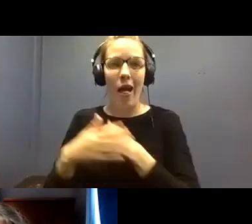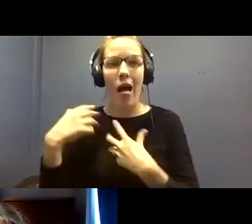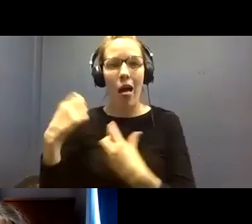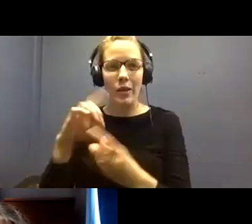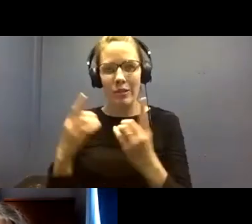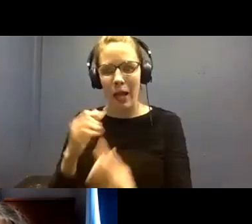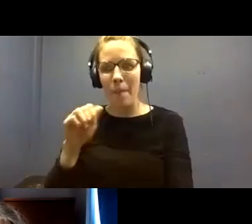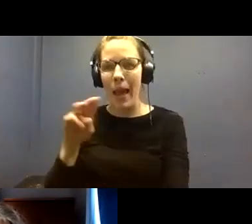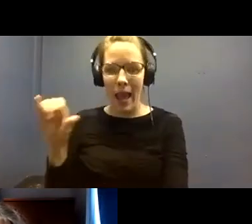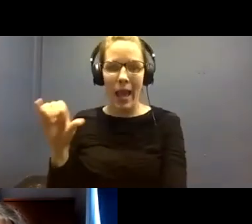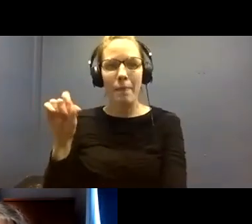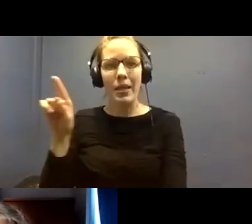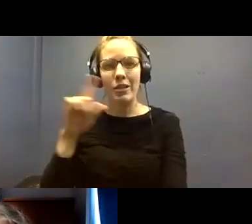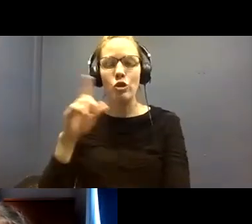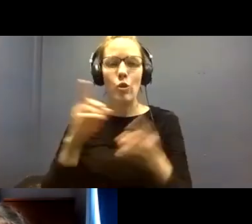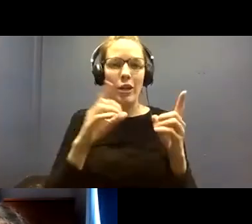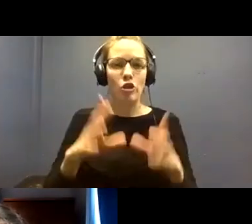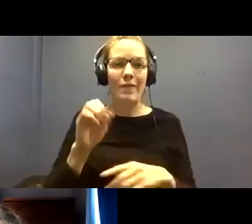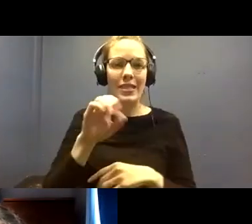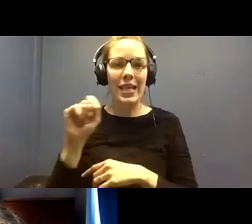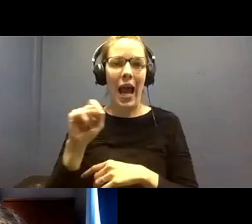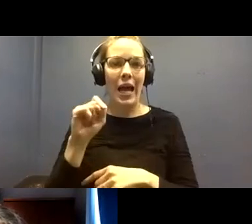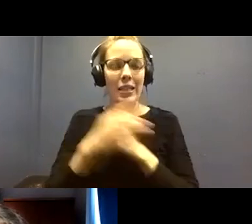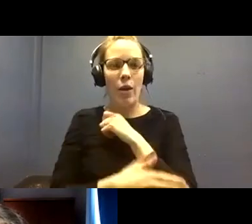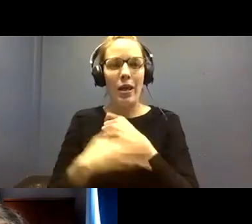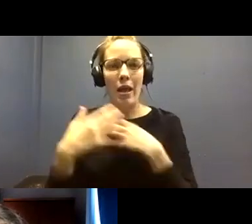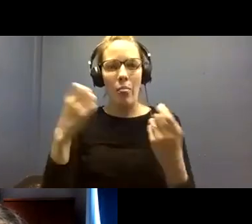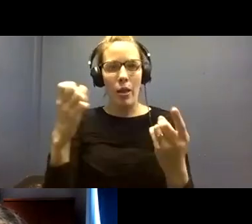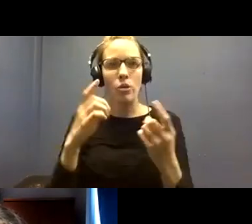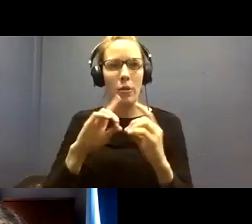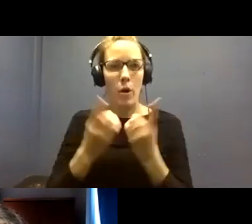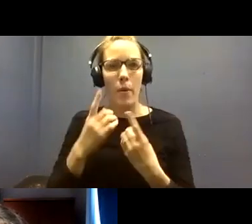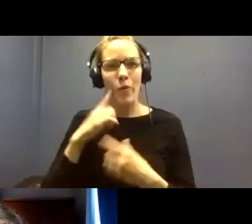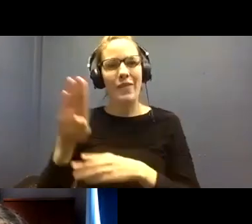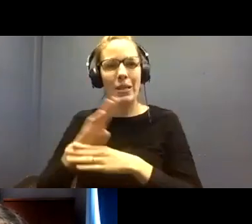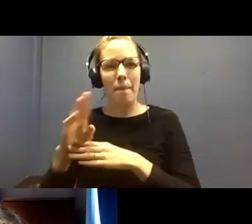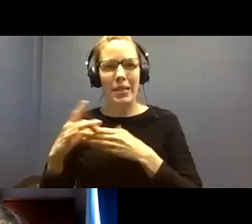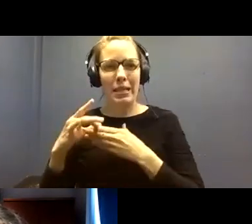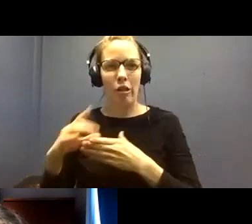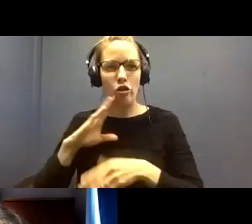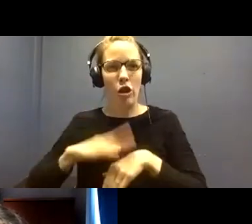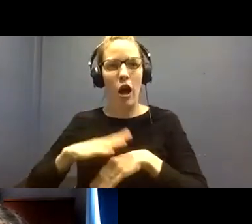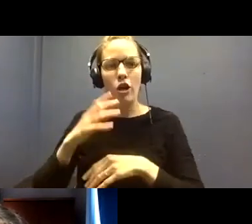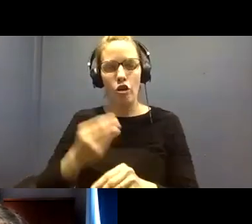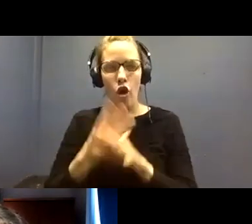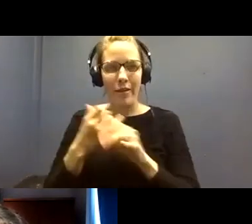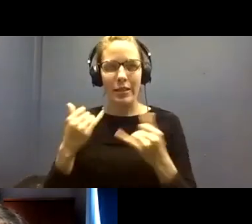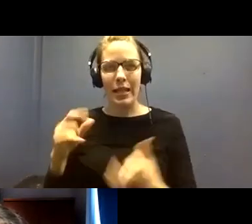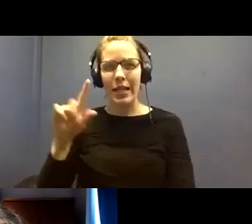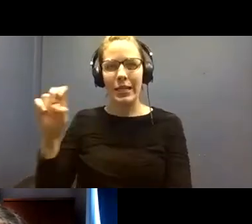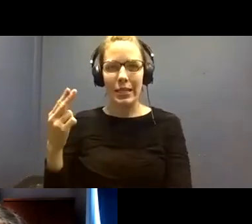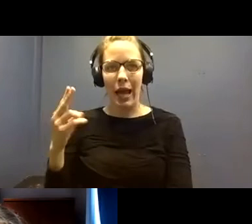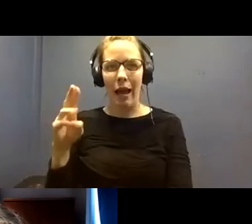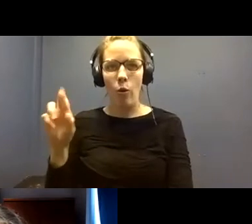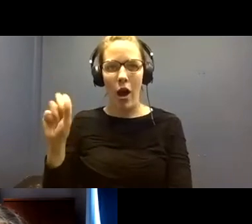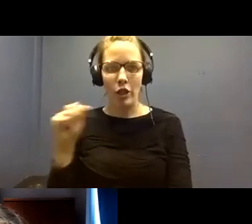the director of the Scott County Health Department. We also have some business leaders on our call today. We have Zach Waters, who is the safety